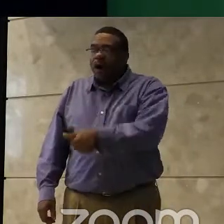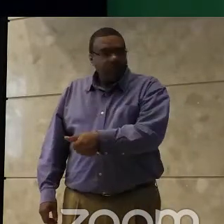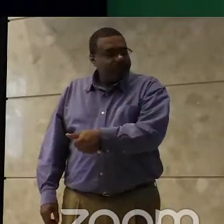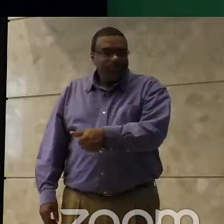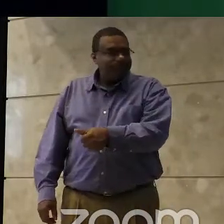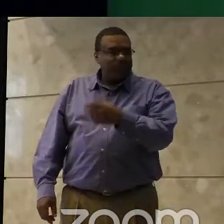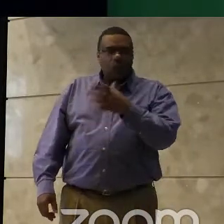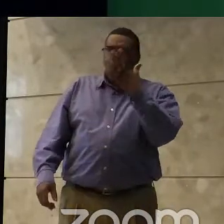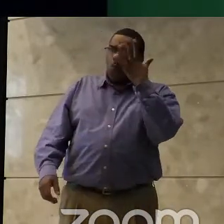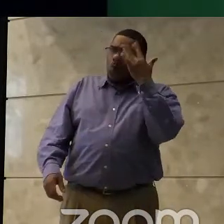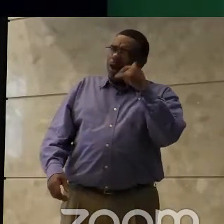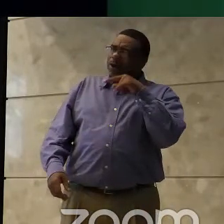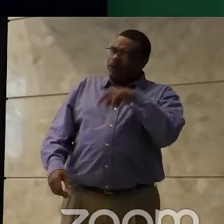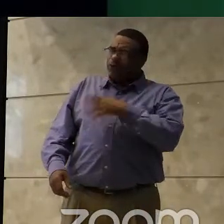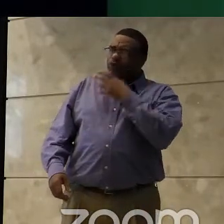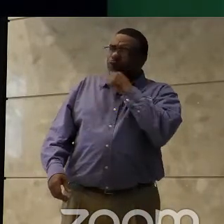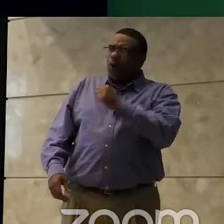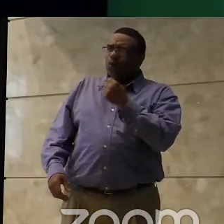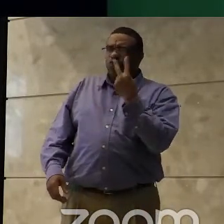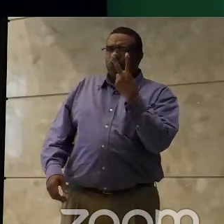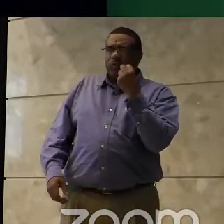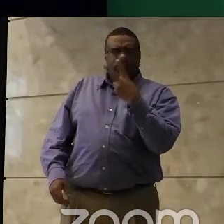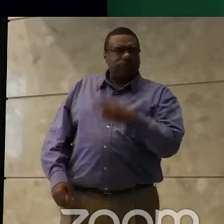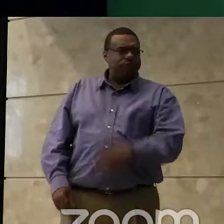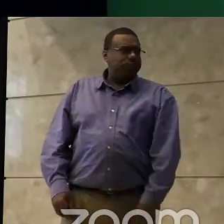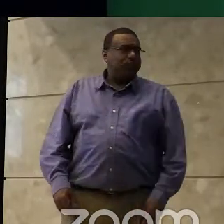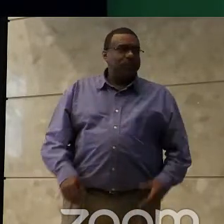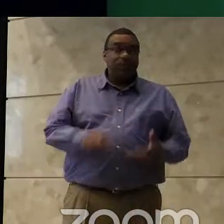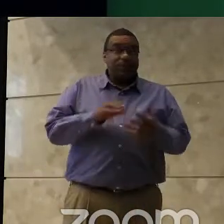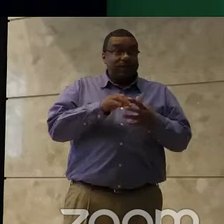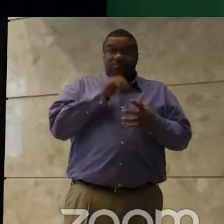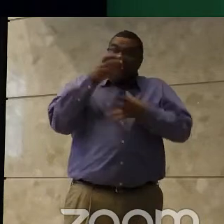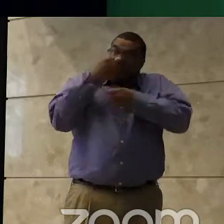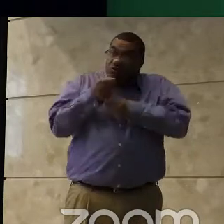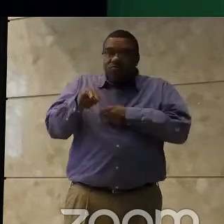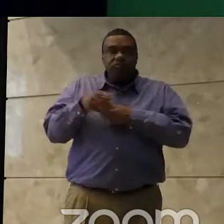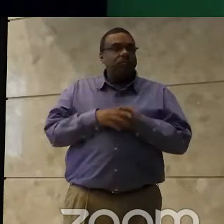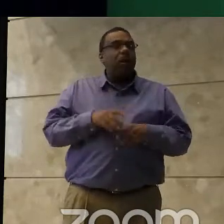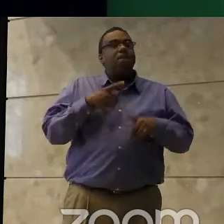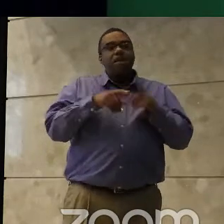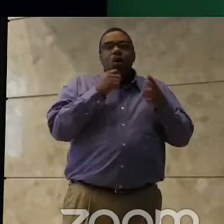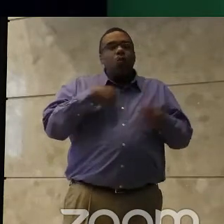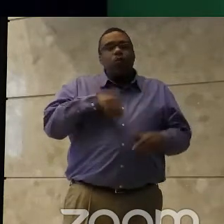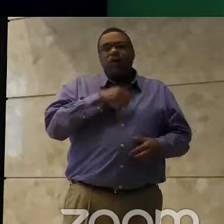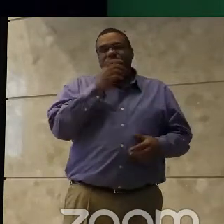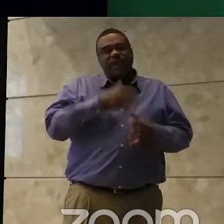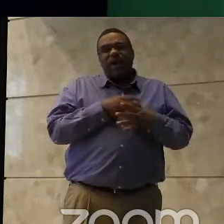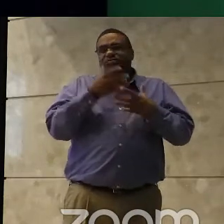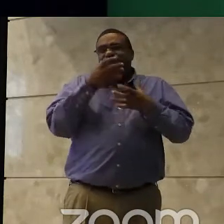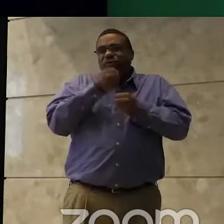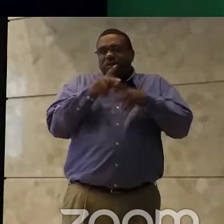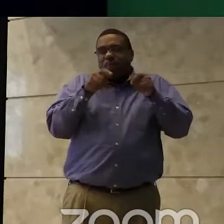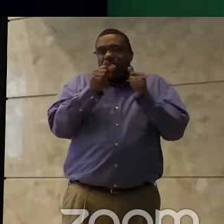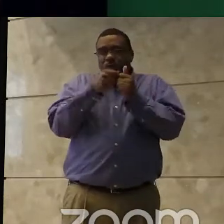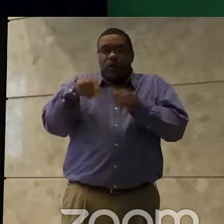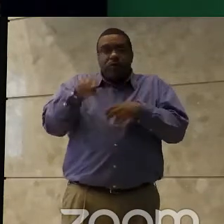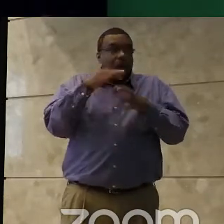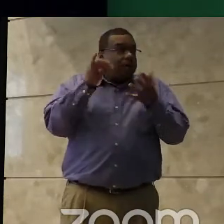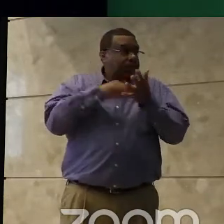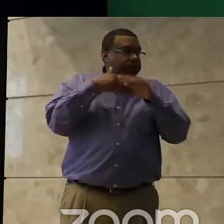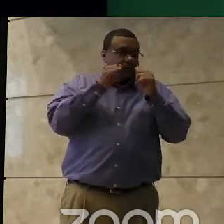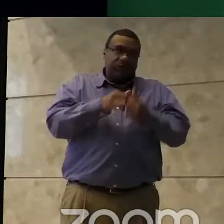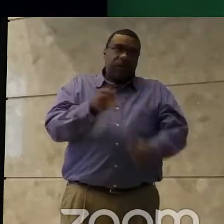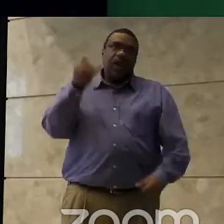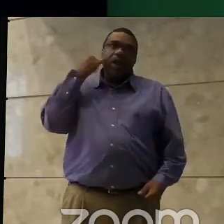you're 12. You're 12. It's not that we don't trust you. We don't trust the people who will be over you, because if you march, you're going to jail. So